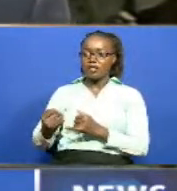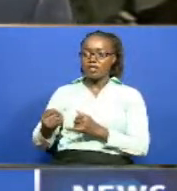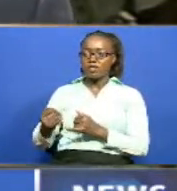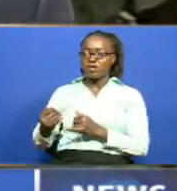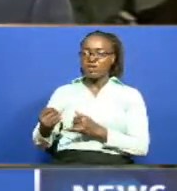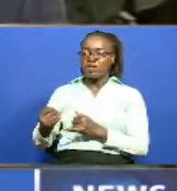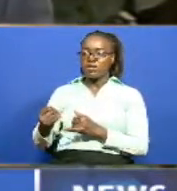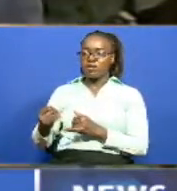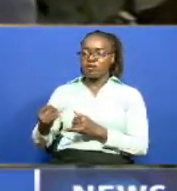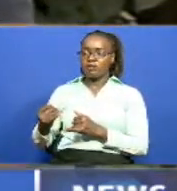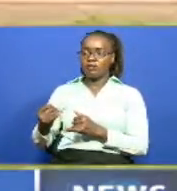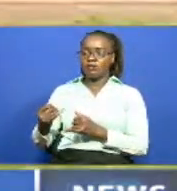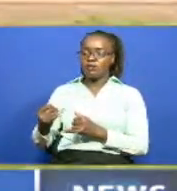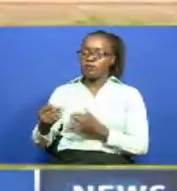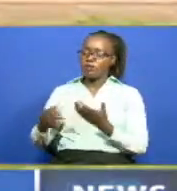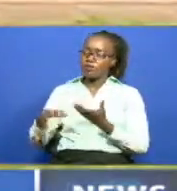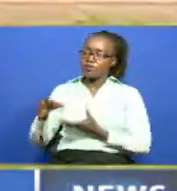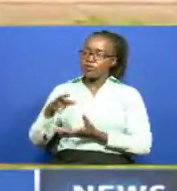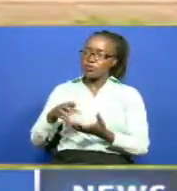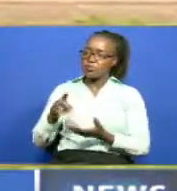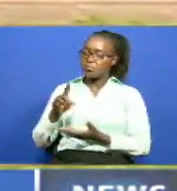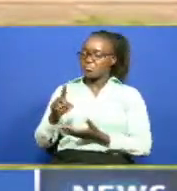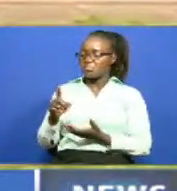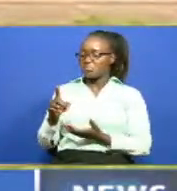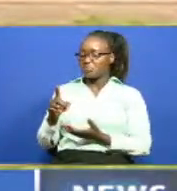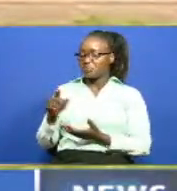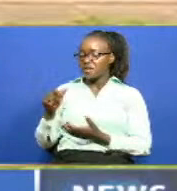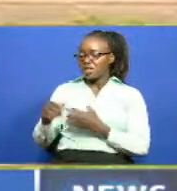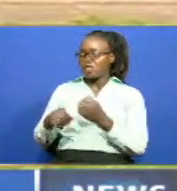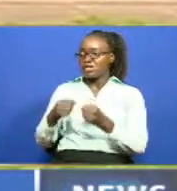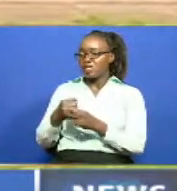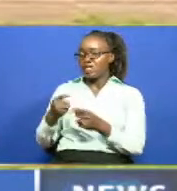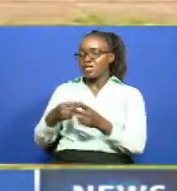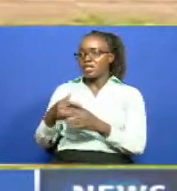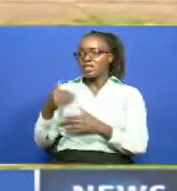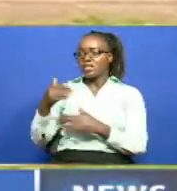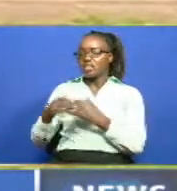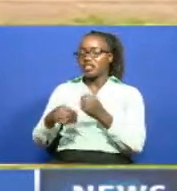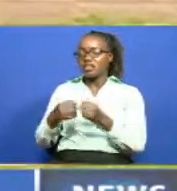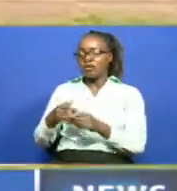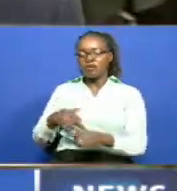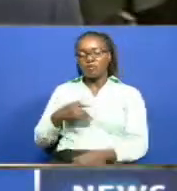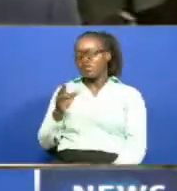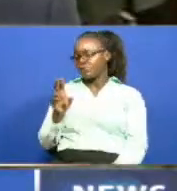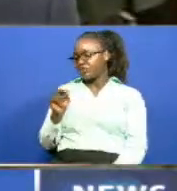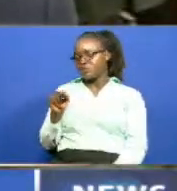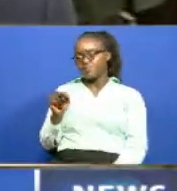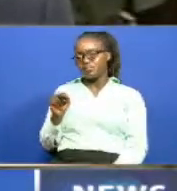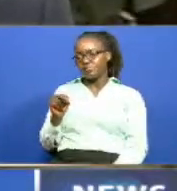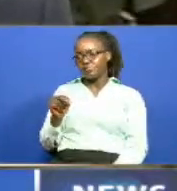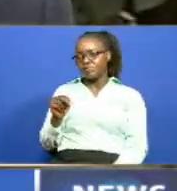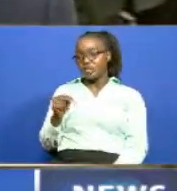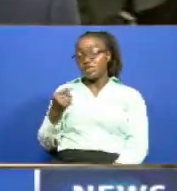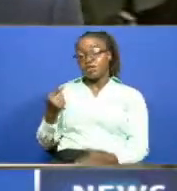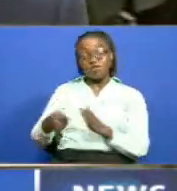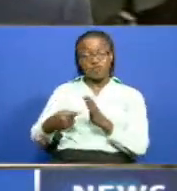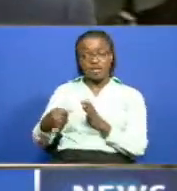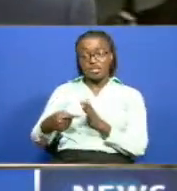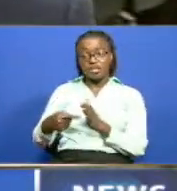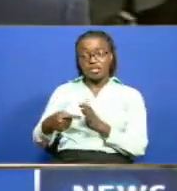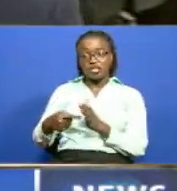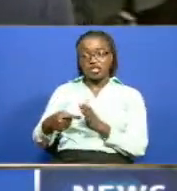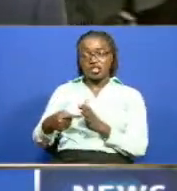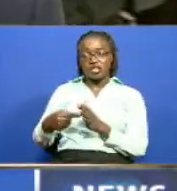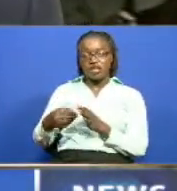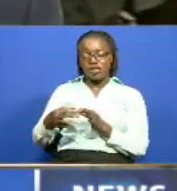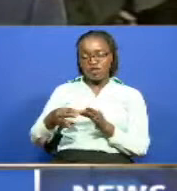we tend to make strategy 1 year and then next year we've changed our mind, which is not very good for industry. We need longer